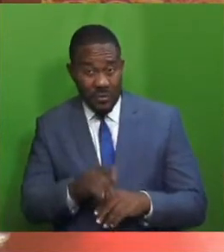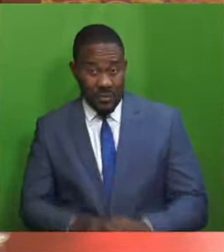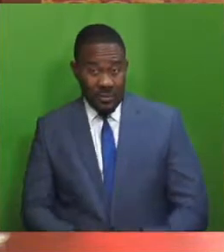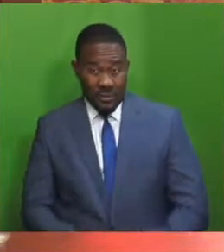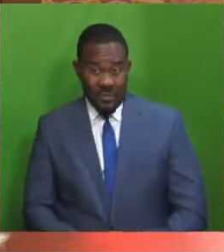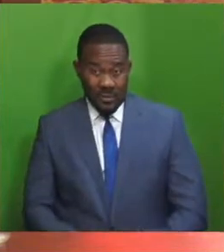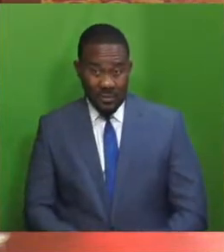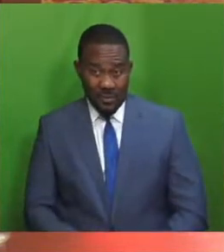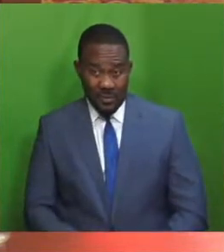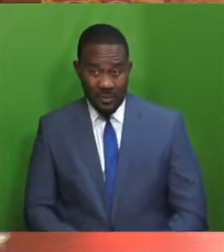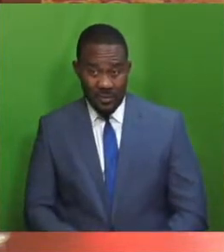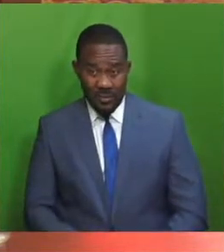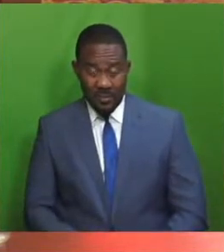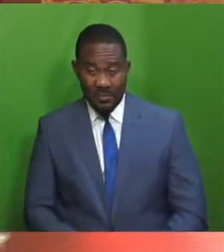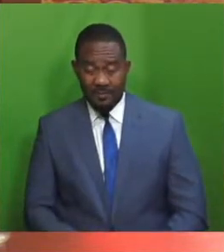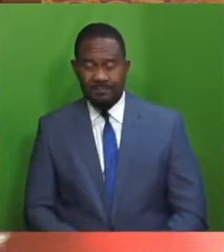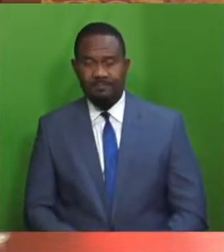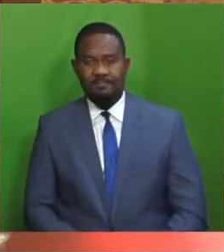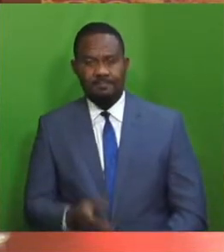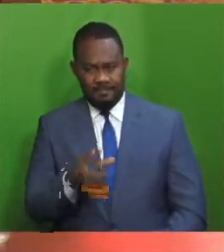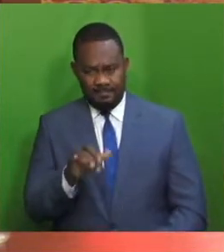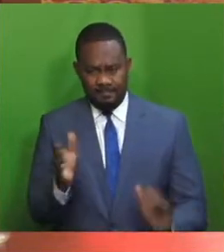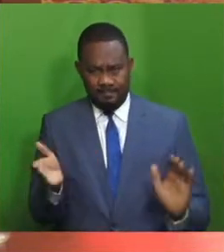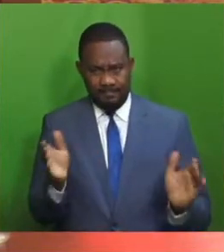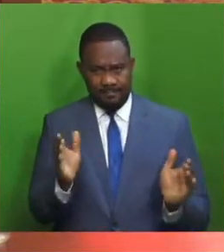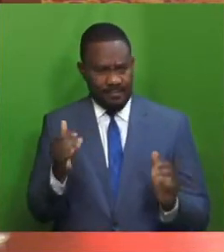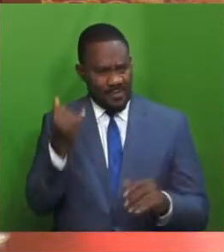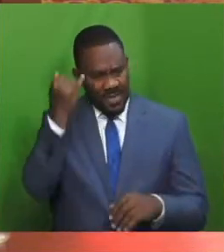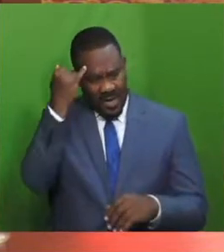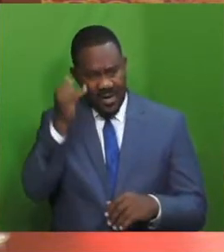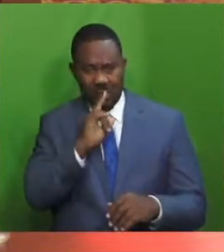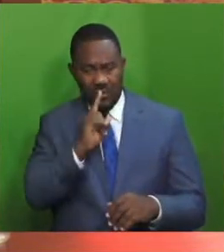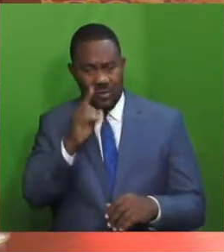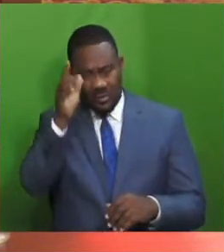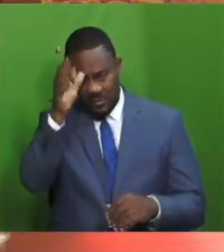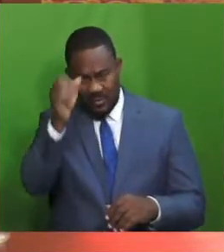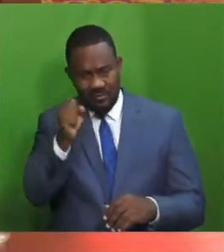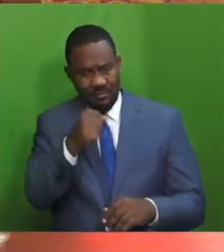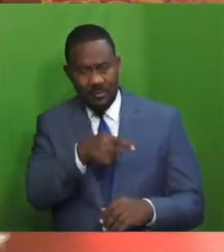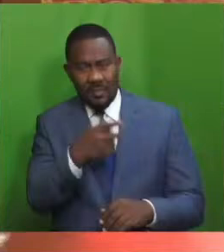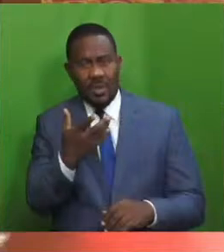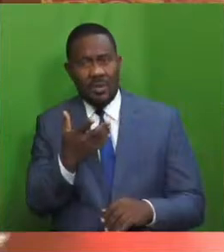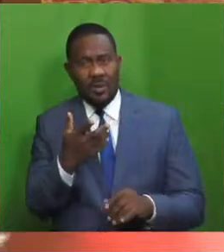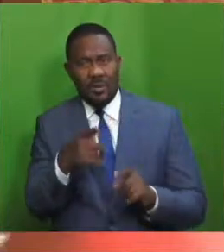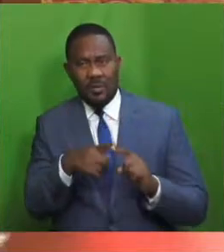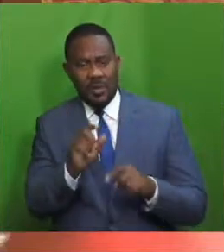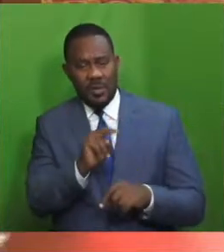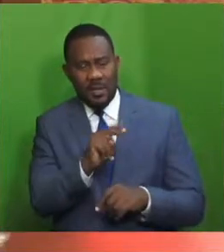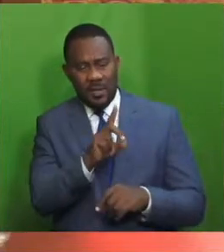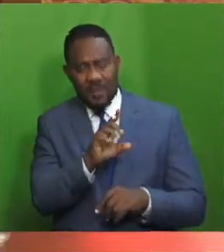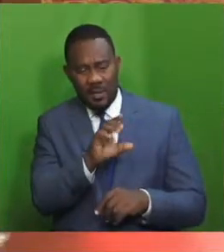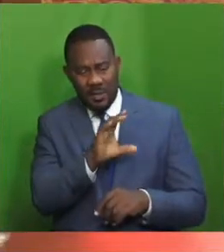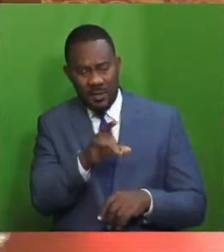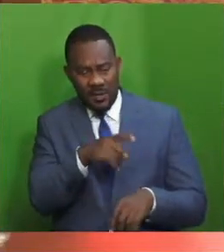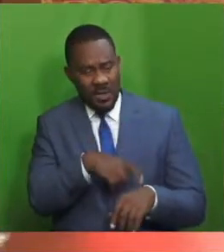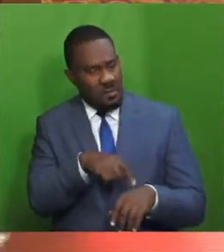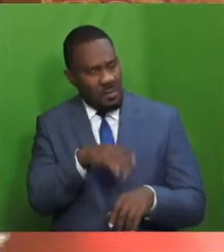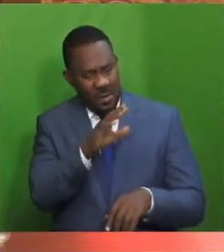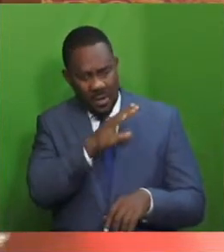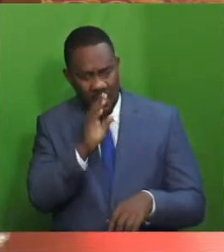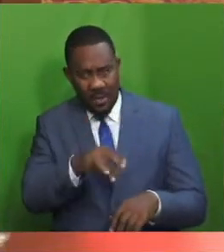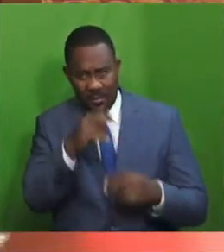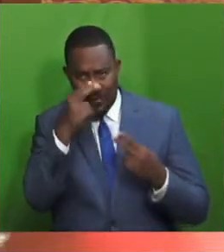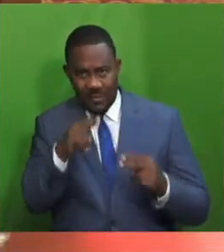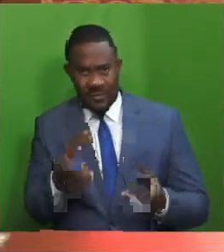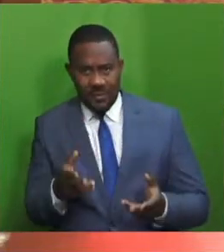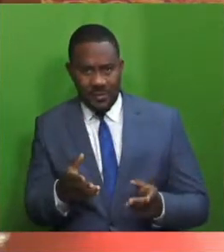us to benchmark it against inflation. Conceptually is good. But it never happened under the watch of MDC. Not when we were the